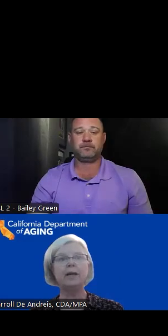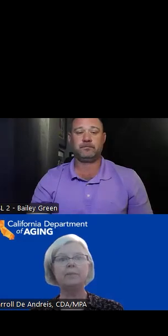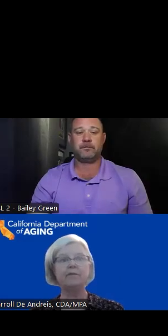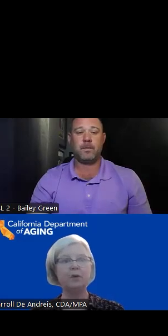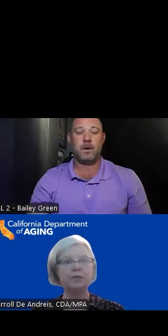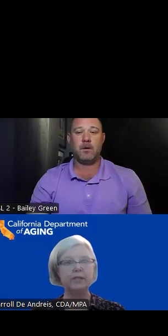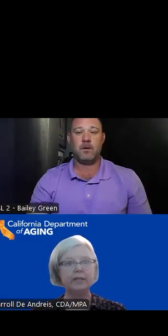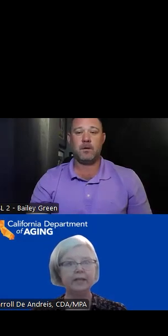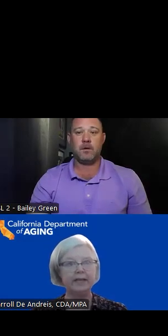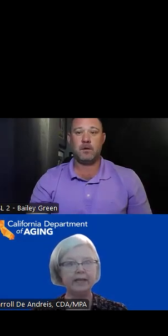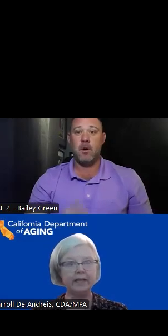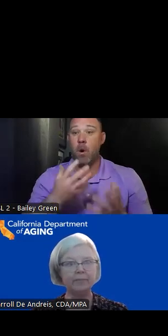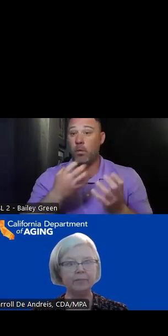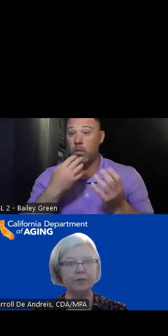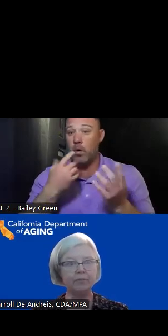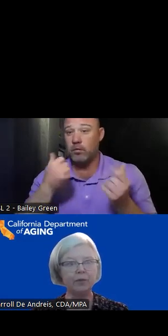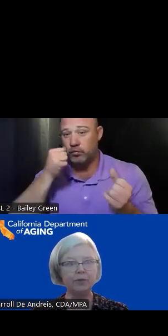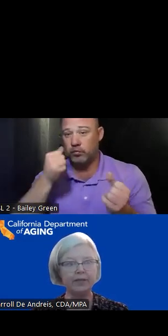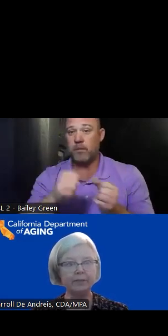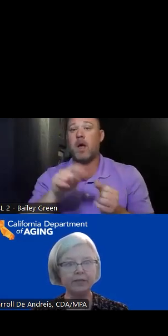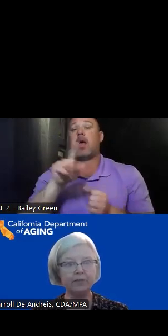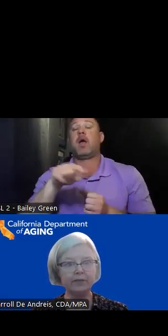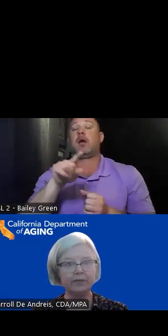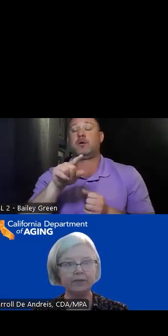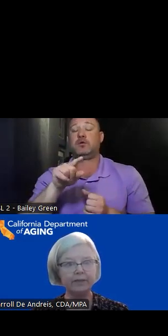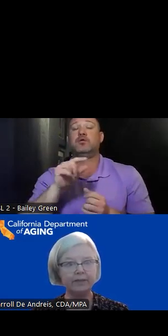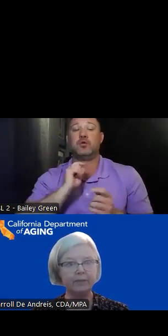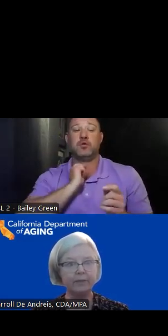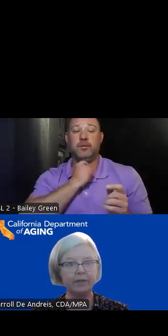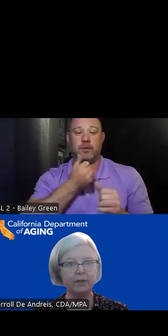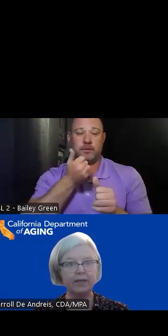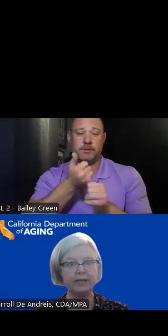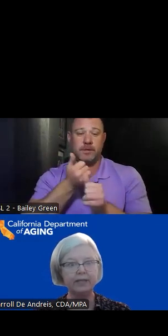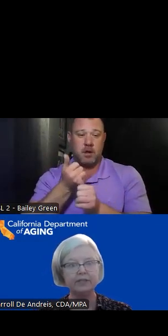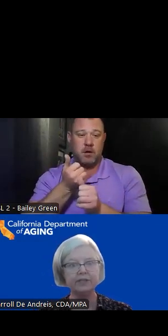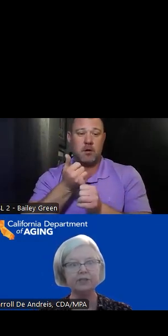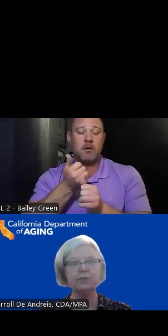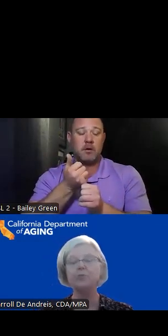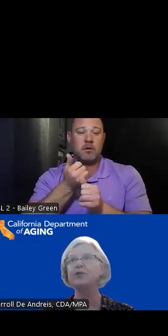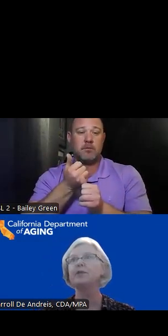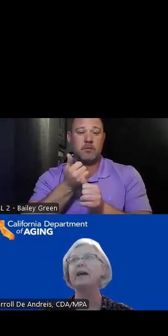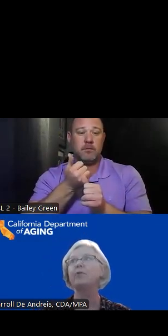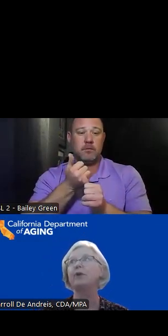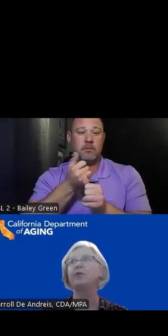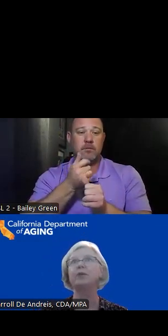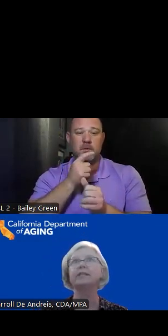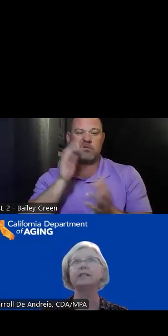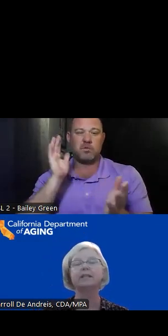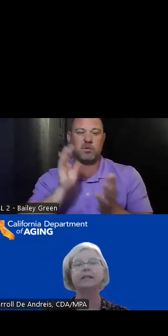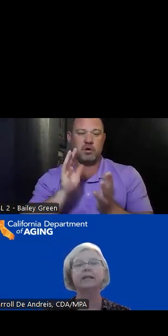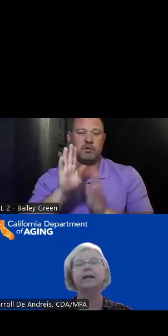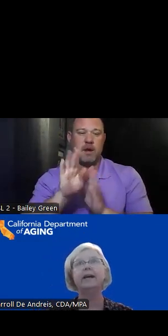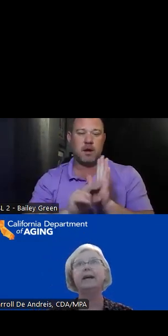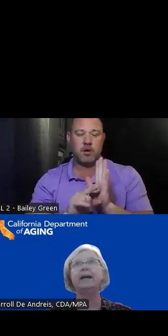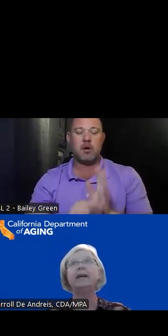want to remind folks to mute themselves. I'm going to go ahead just to reduce the background